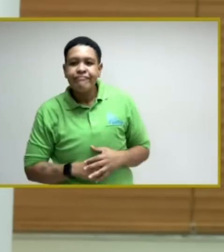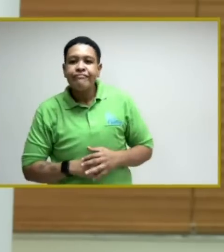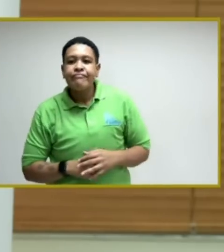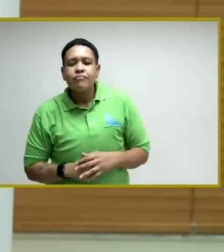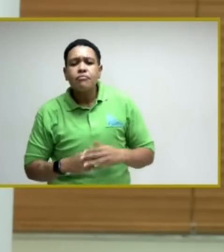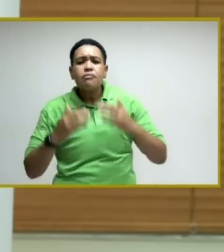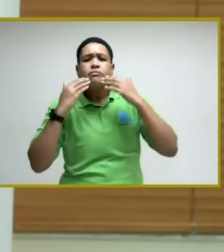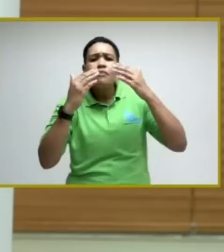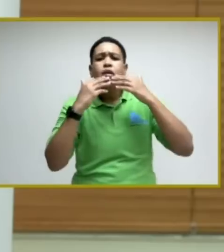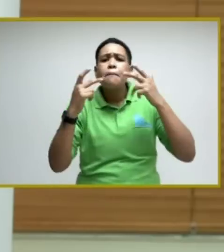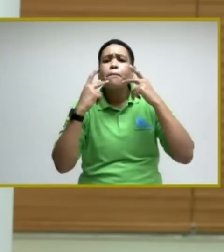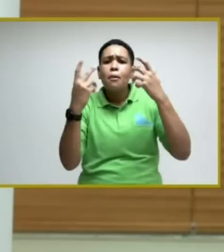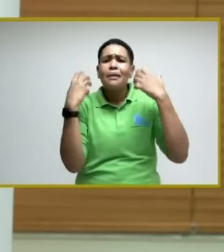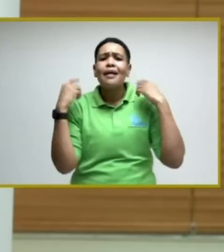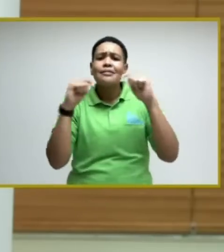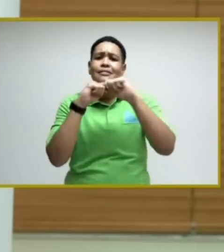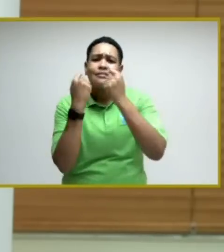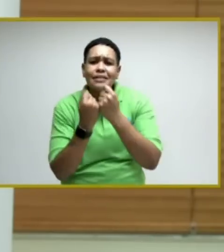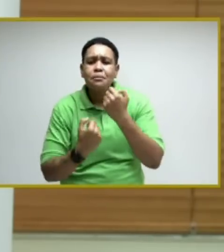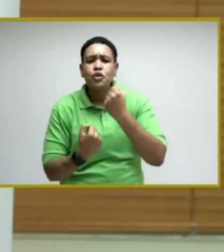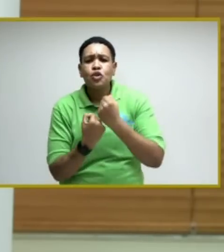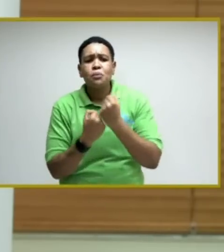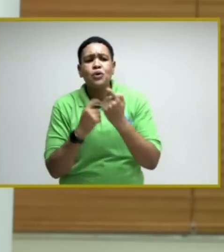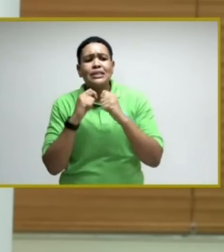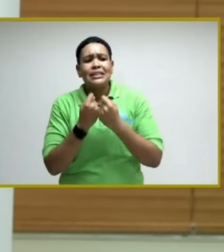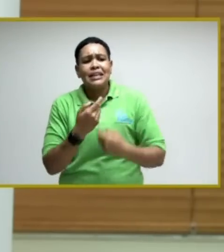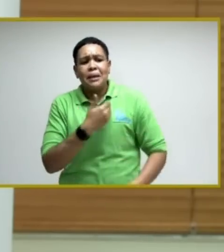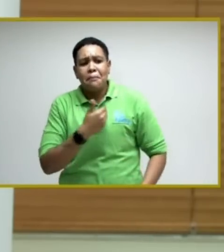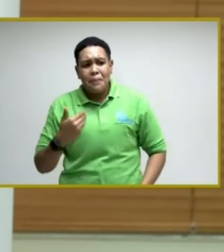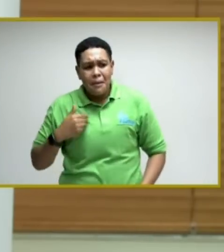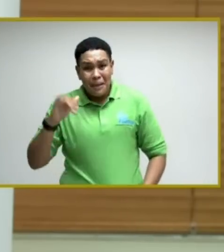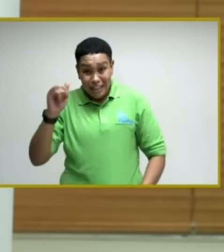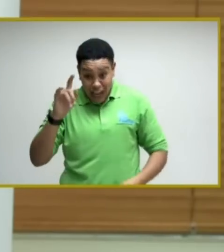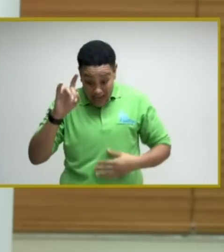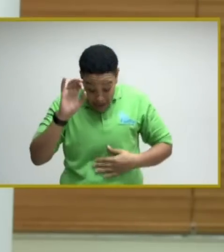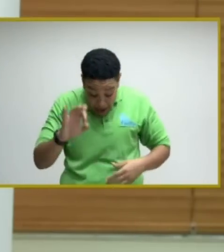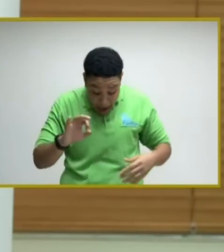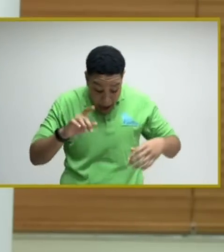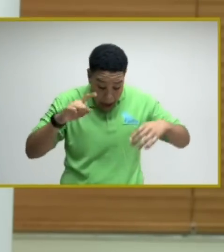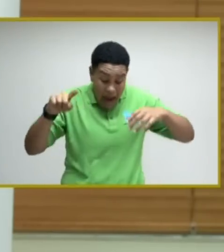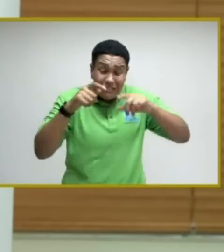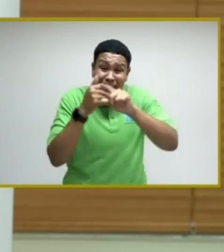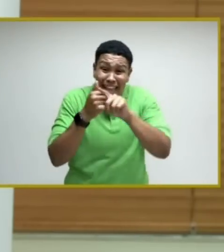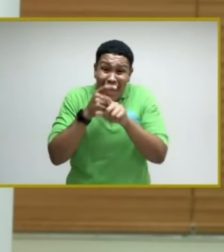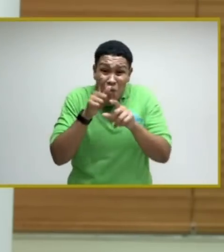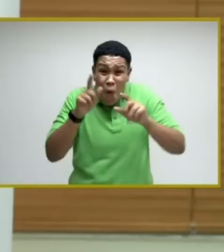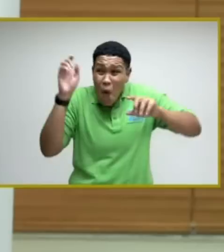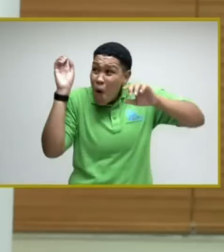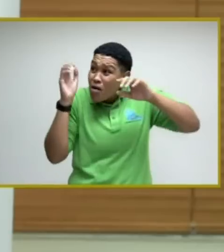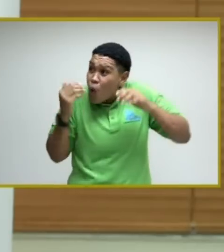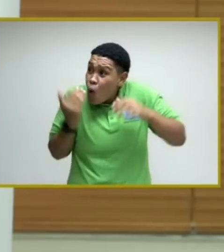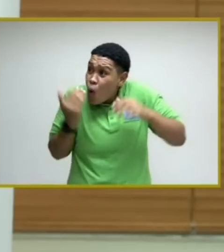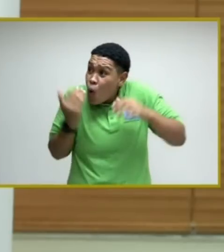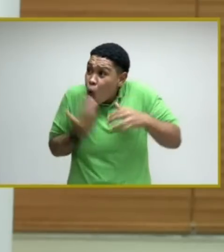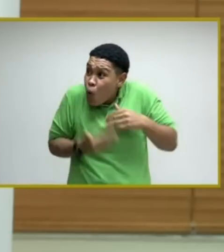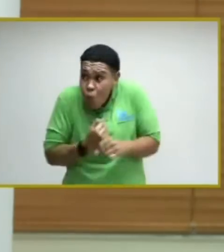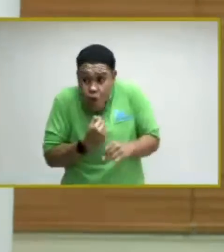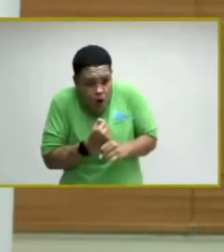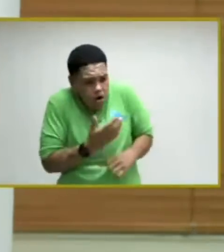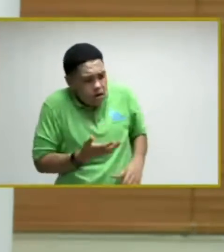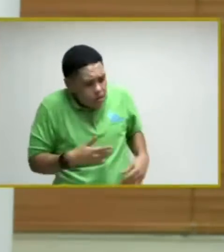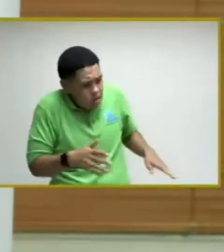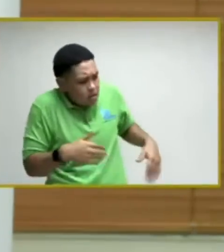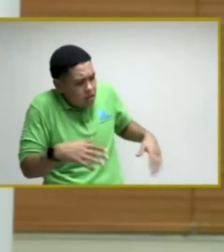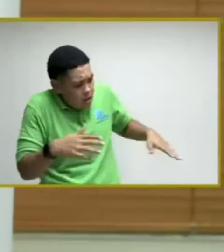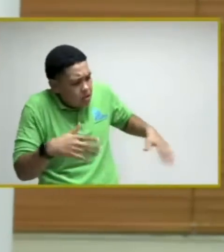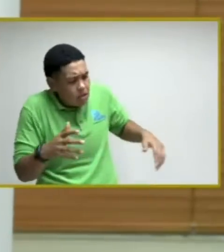the constabulary JDF, the administrators who have really been hitting the pavement and providing as much opportunity